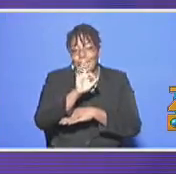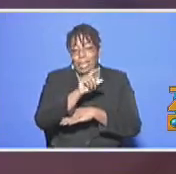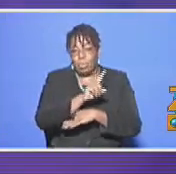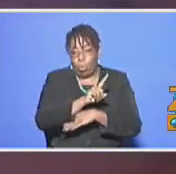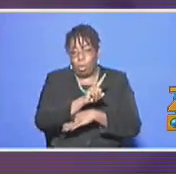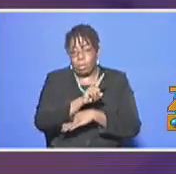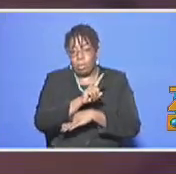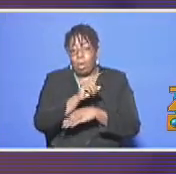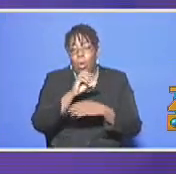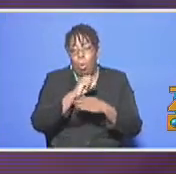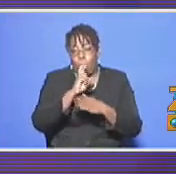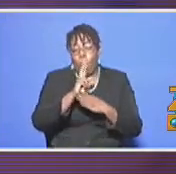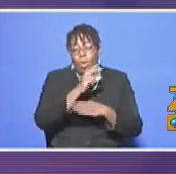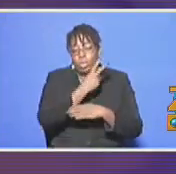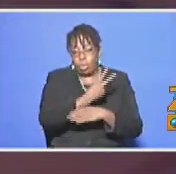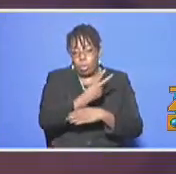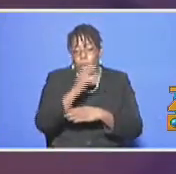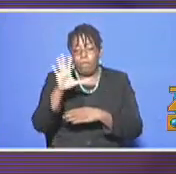502-991 or